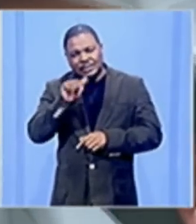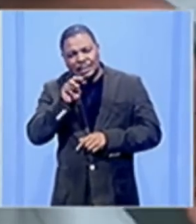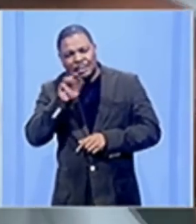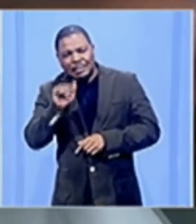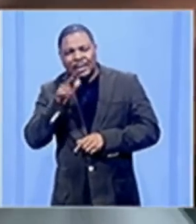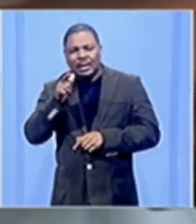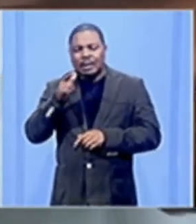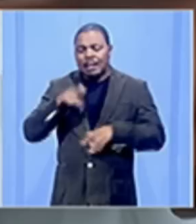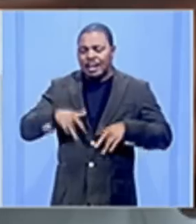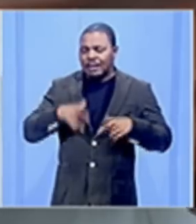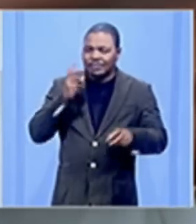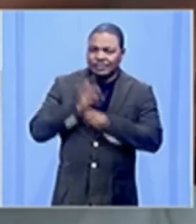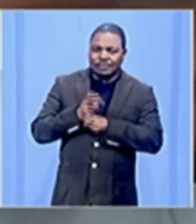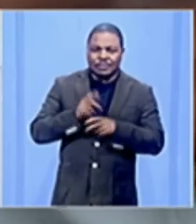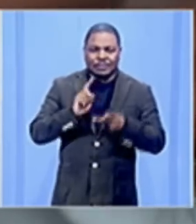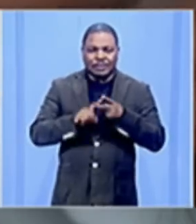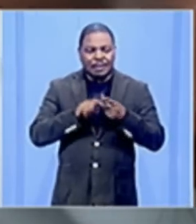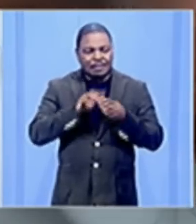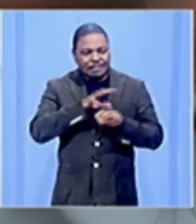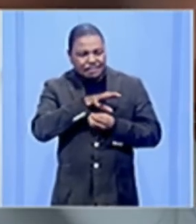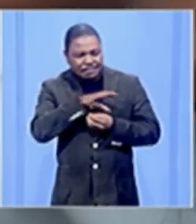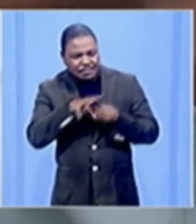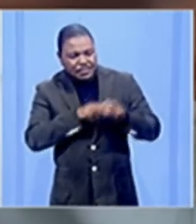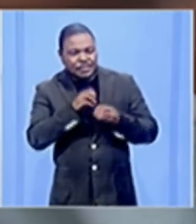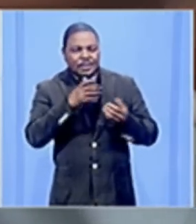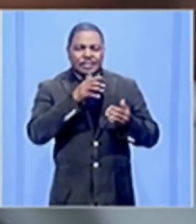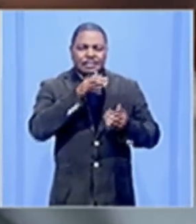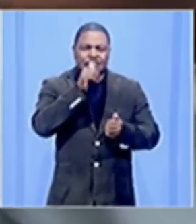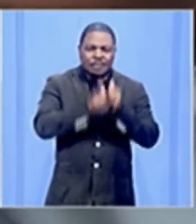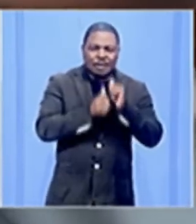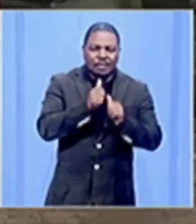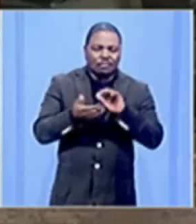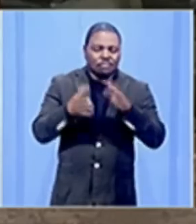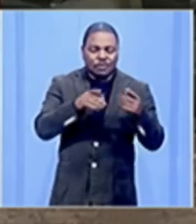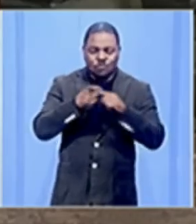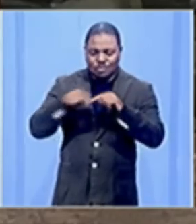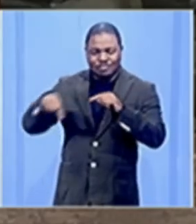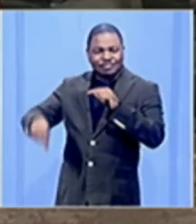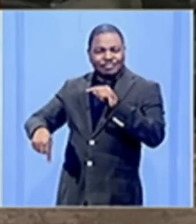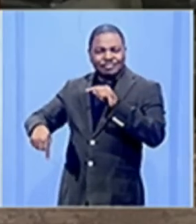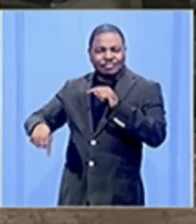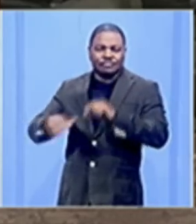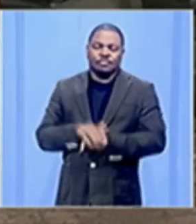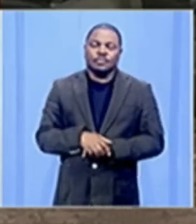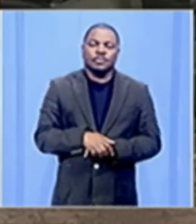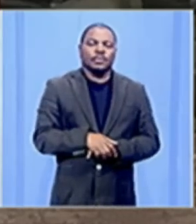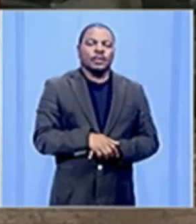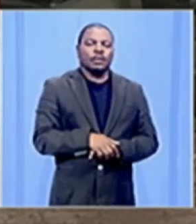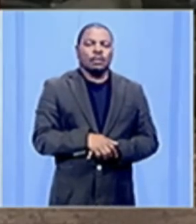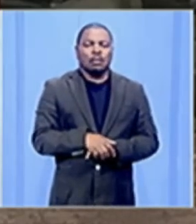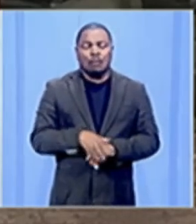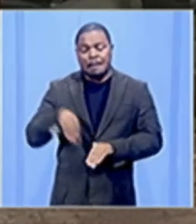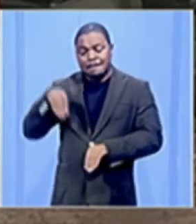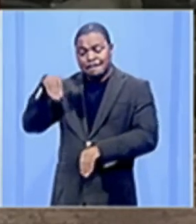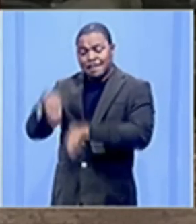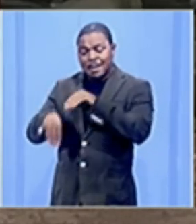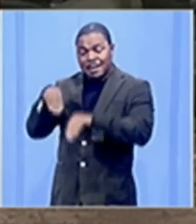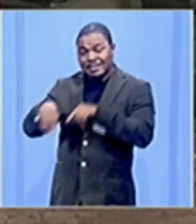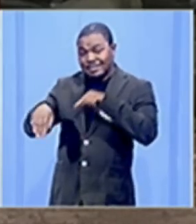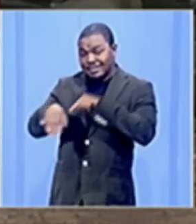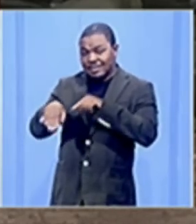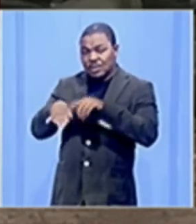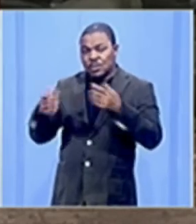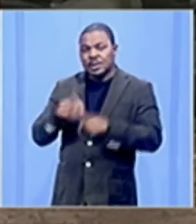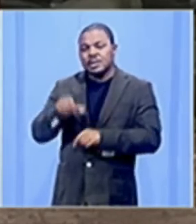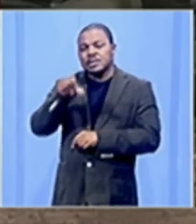loser i-families, si loser i-brothers underground. Kopo e malebana le batho ba ba epang se mo molaong kwa shafting ya moepo